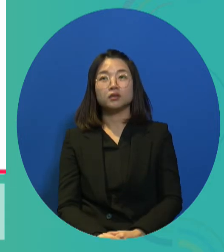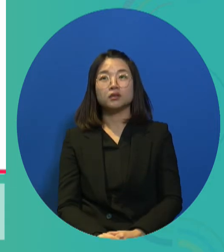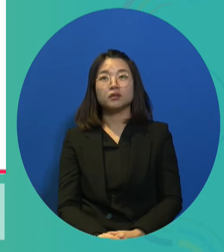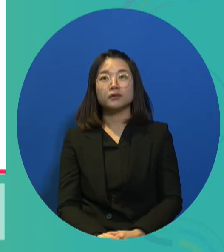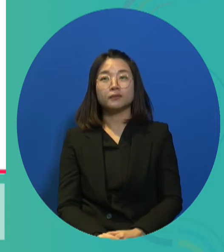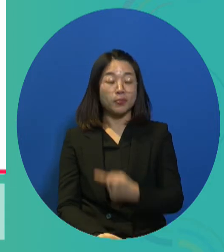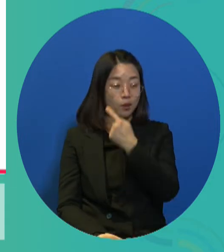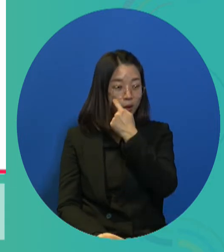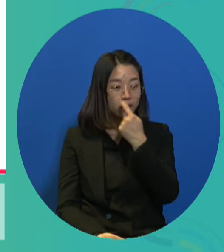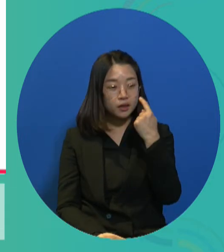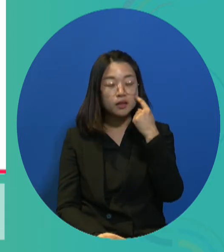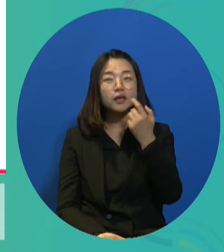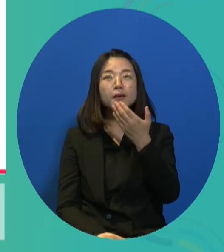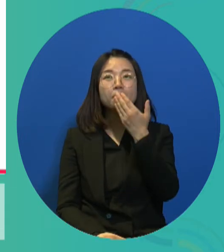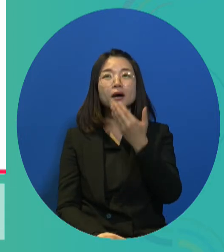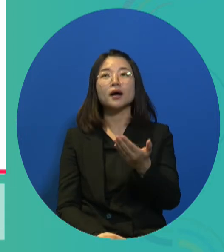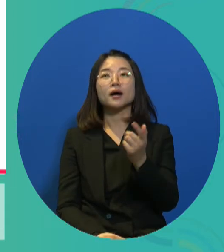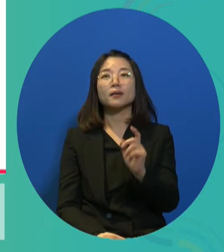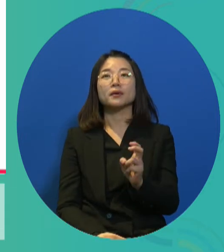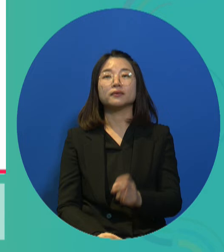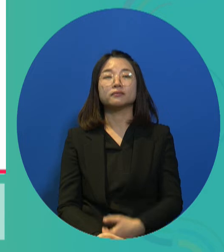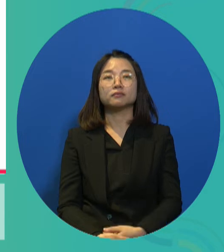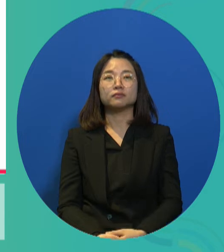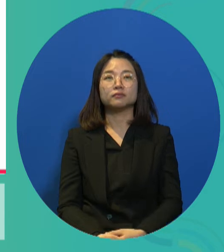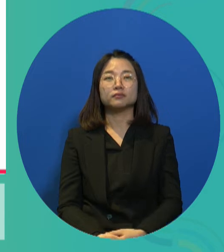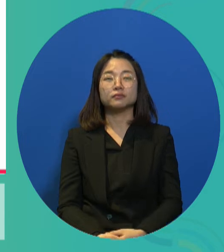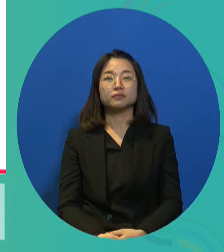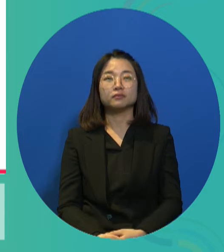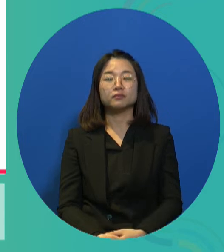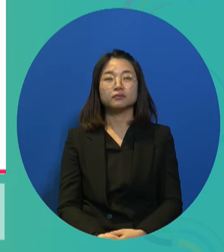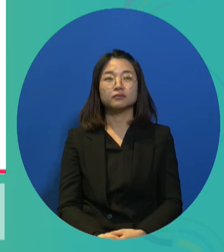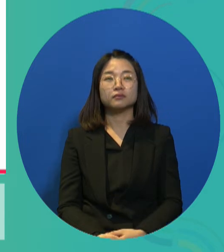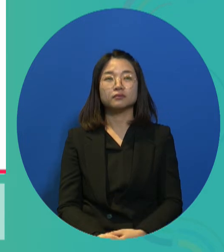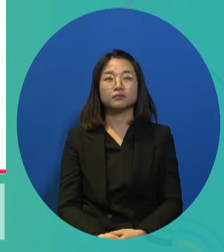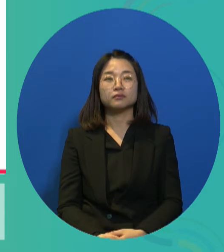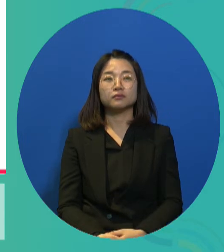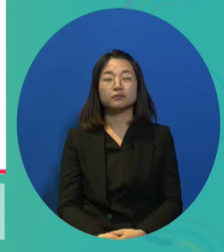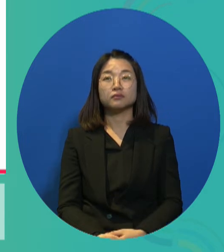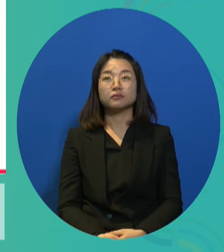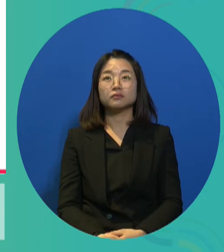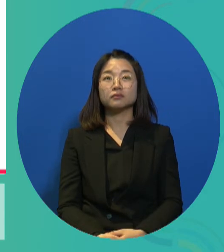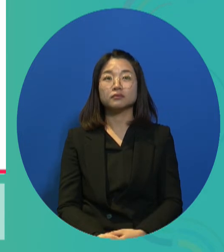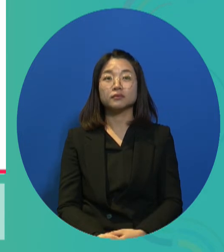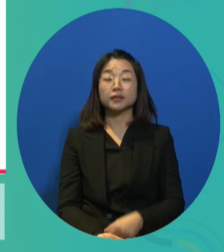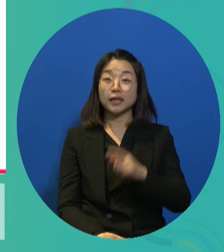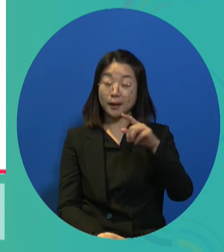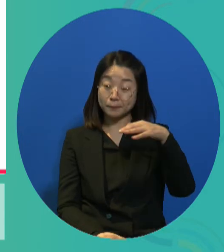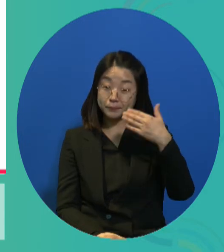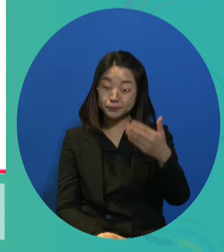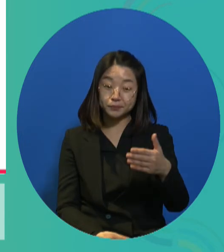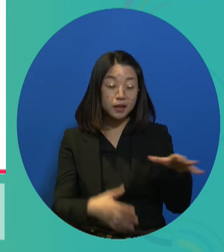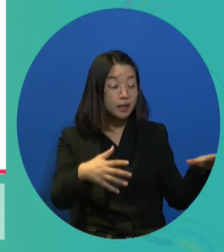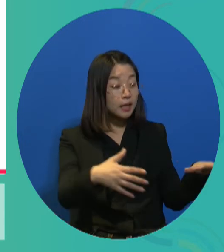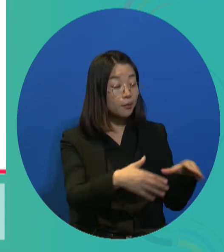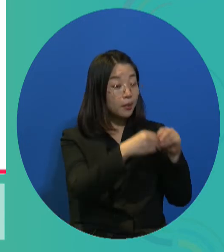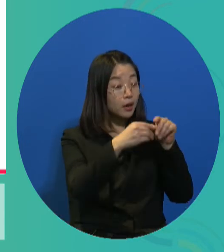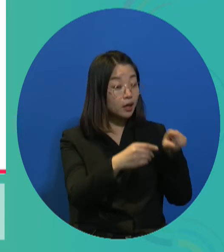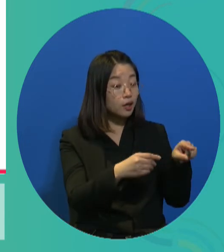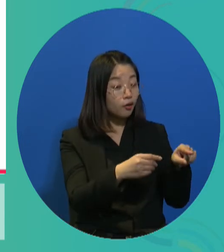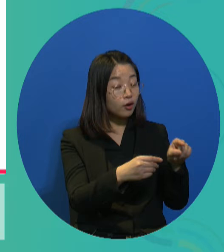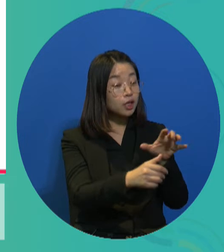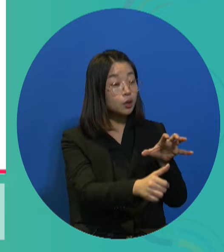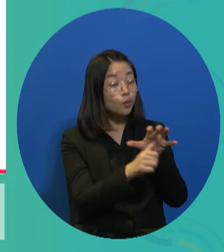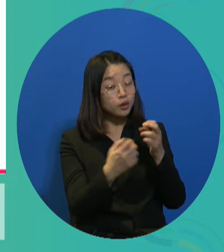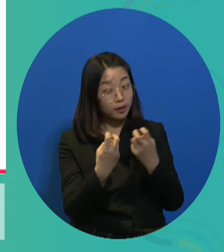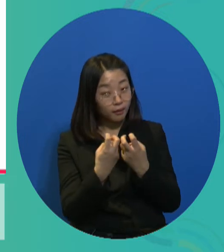So it is going to be a case-by-case approach where we will incorporate comments and recommendations by the committee